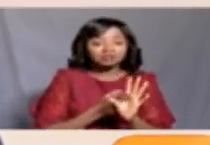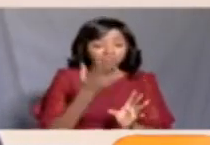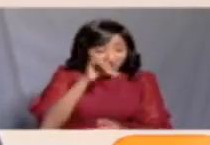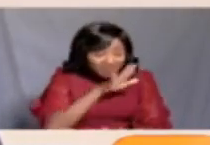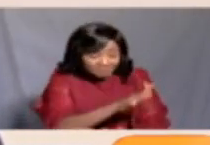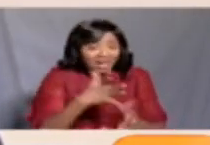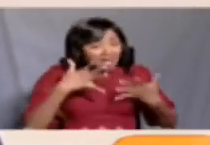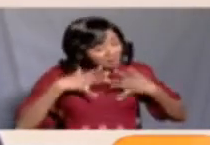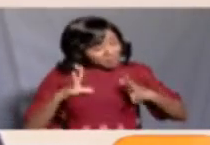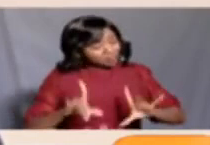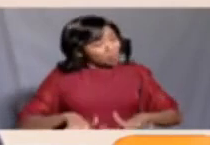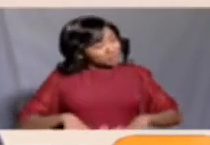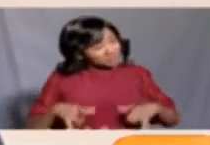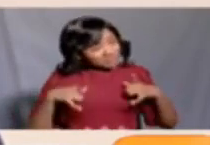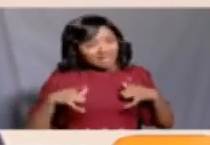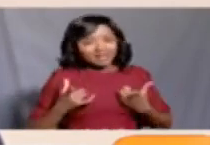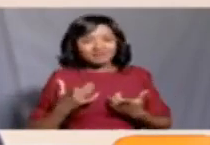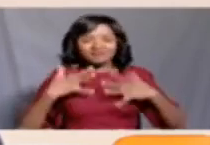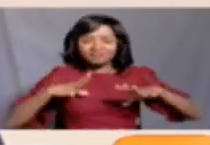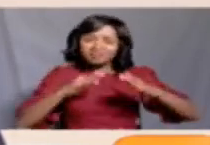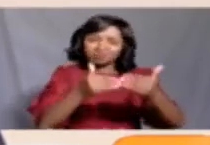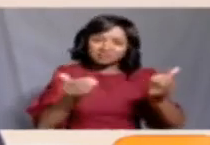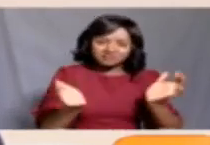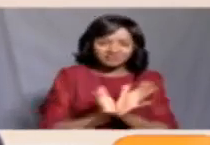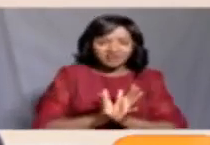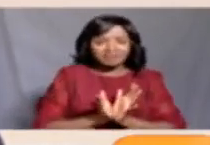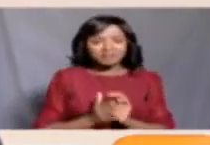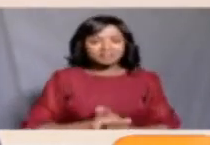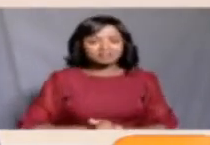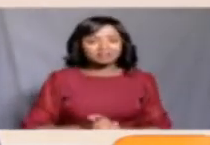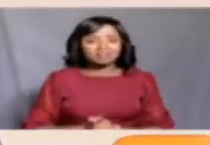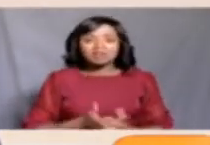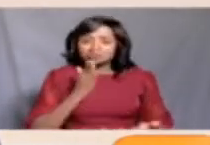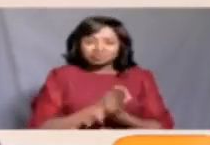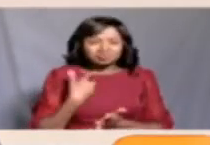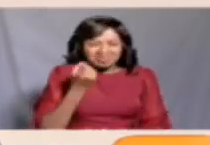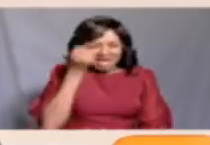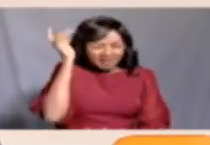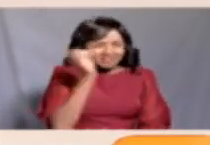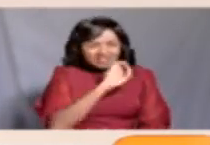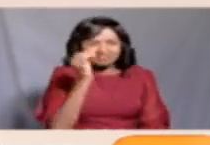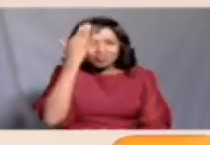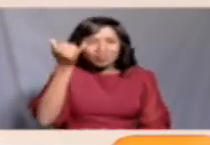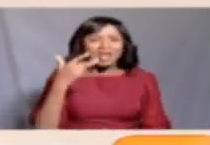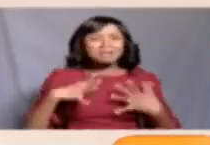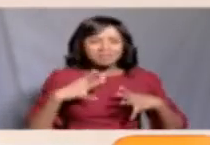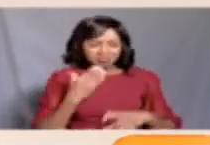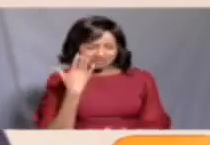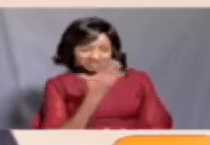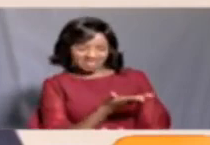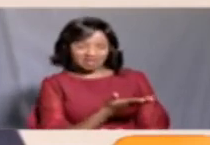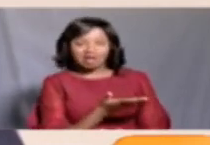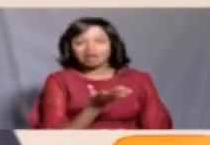Precisely. It's so, I revere it so much. I don't understand why people want to take it lightly